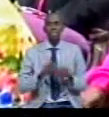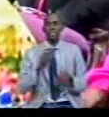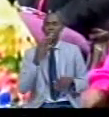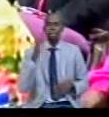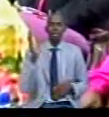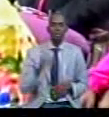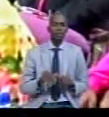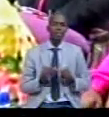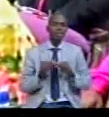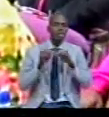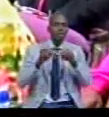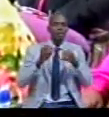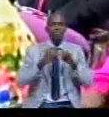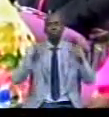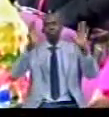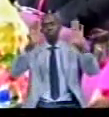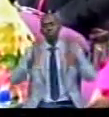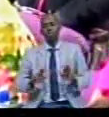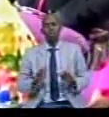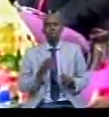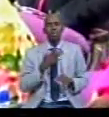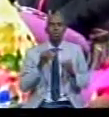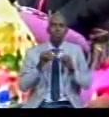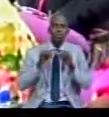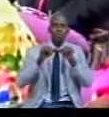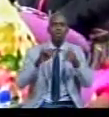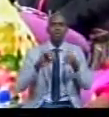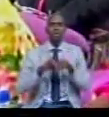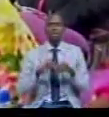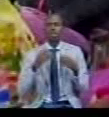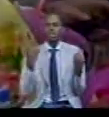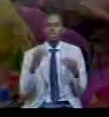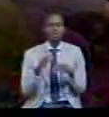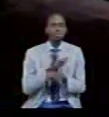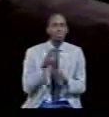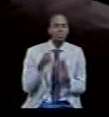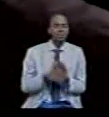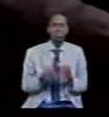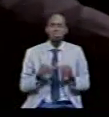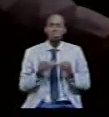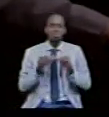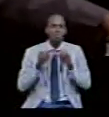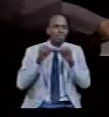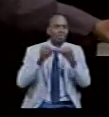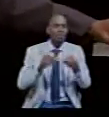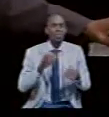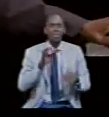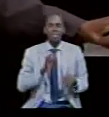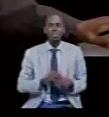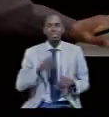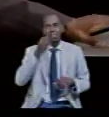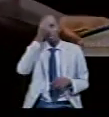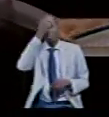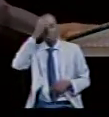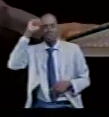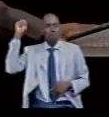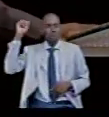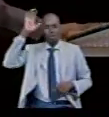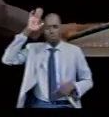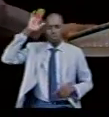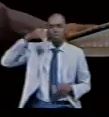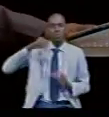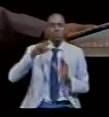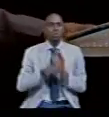violence, if you continue in sinfulness, if you continue in defiance, in